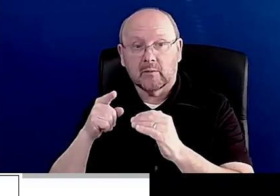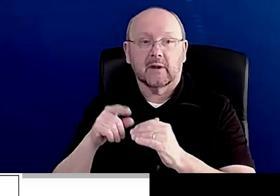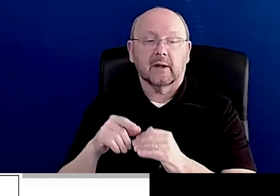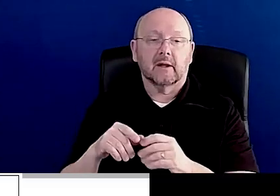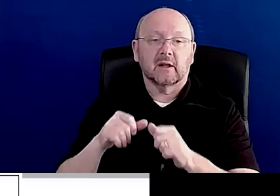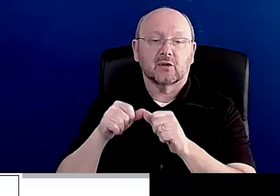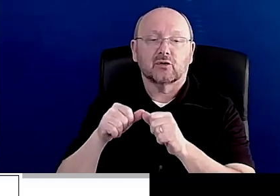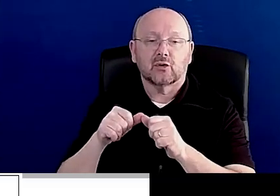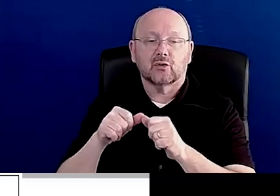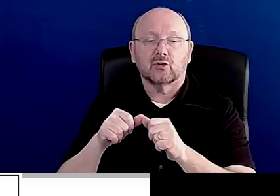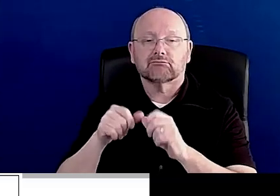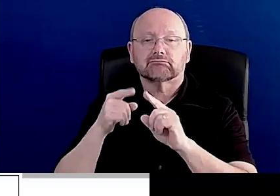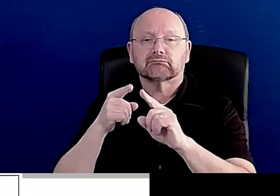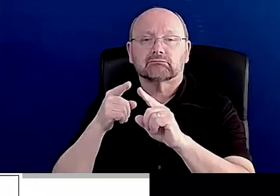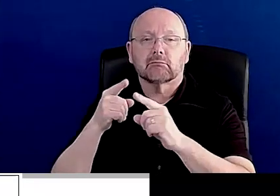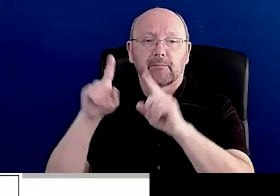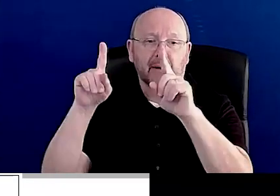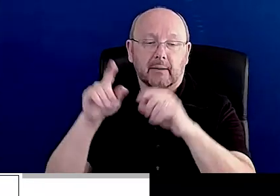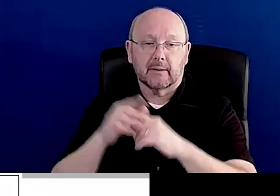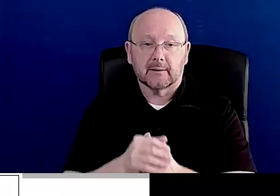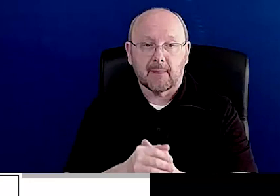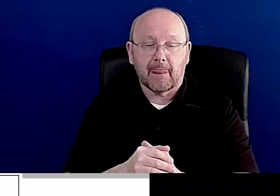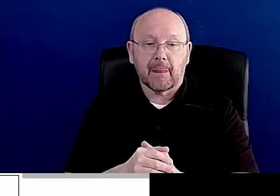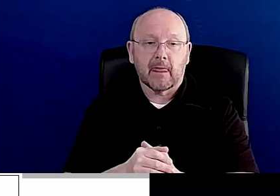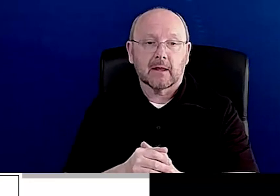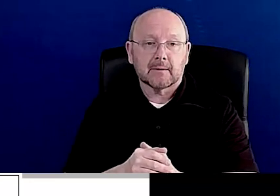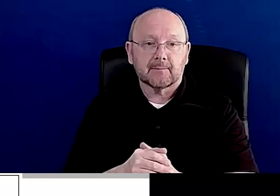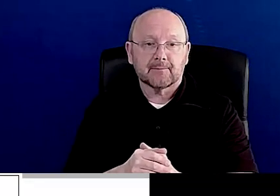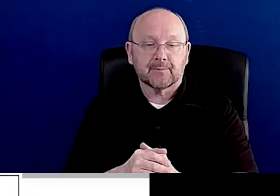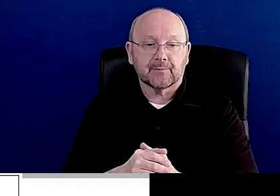their plans to continue growing academically and personally.